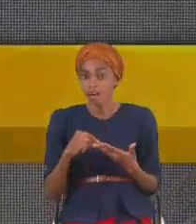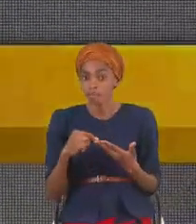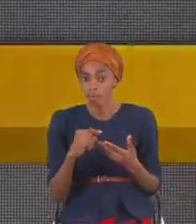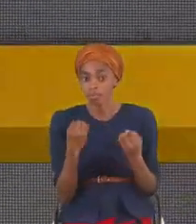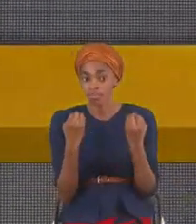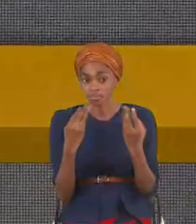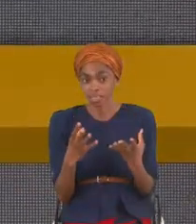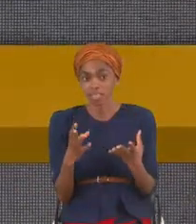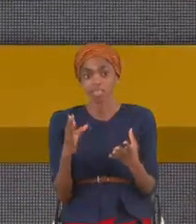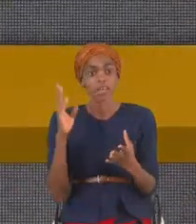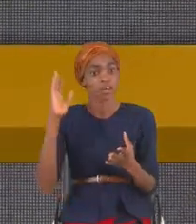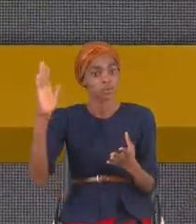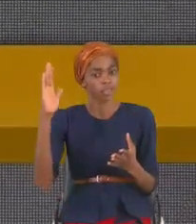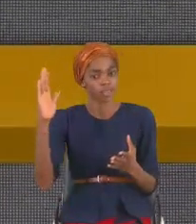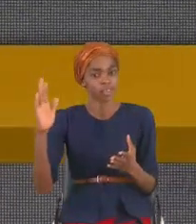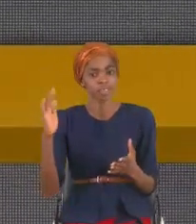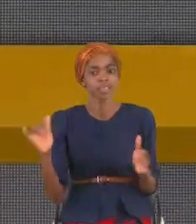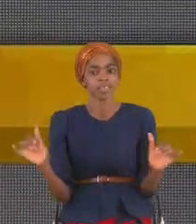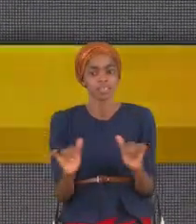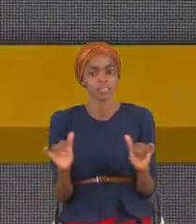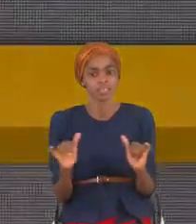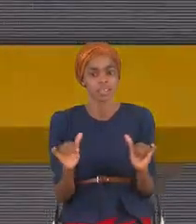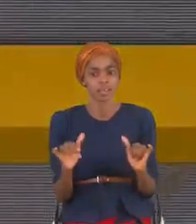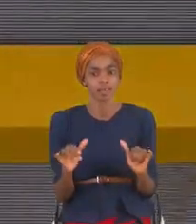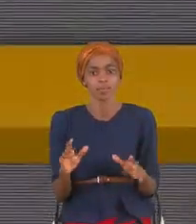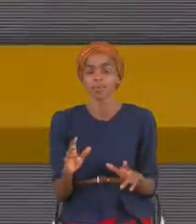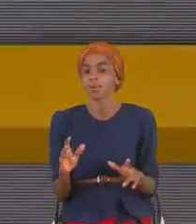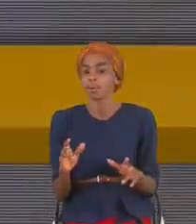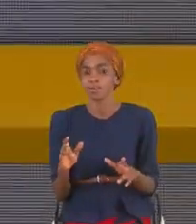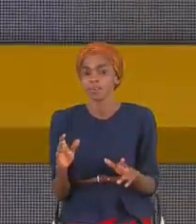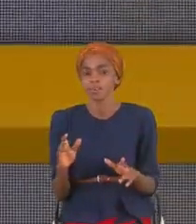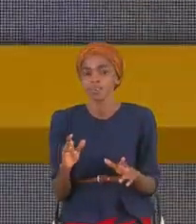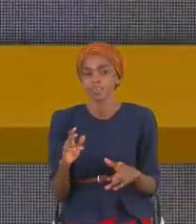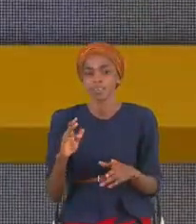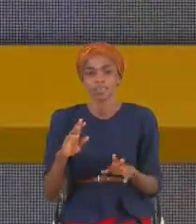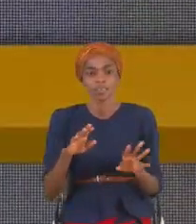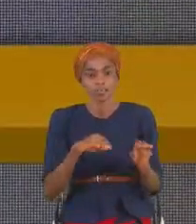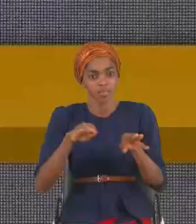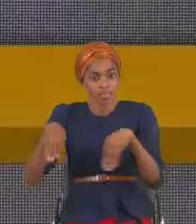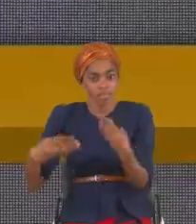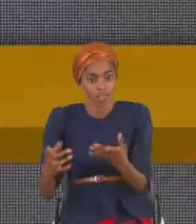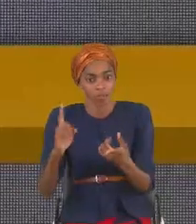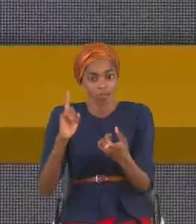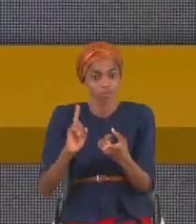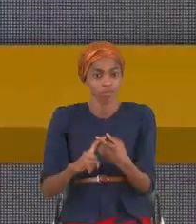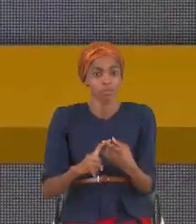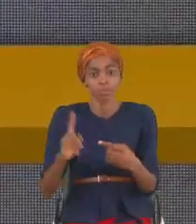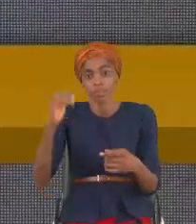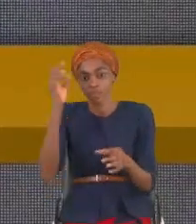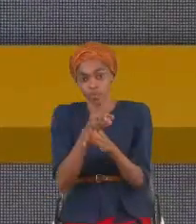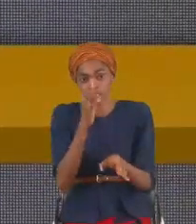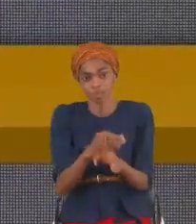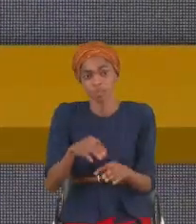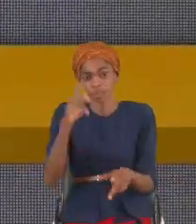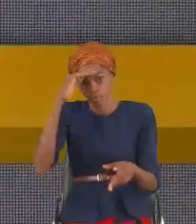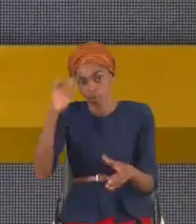many witnesses, the same commit thou to faithful men who shall be able to